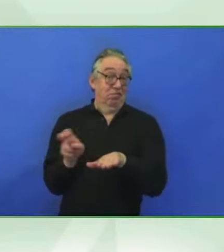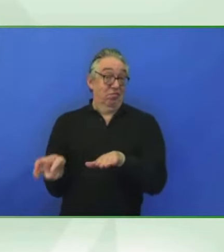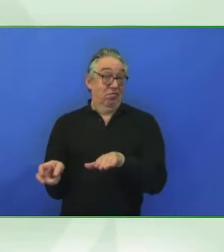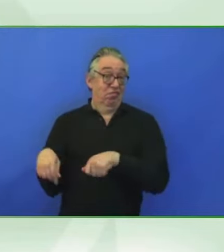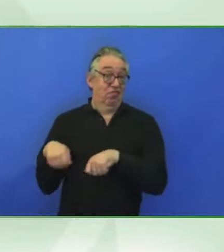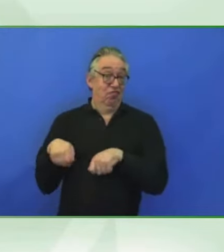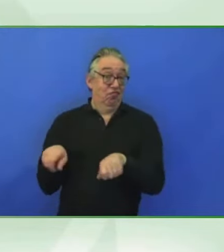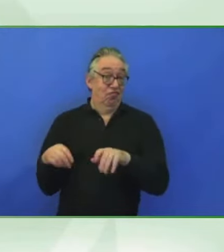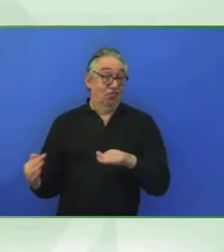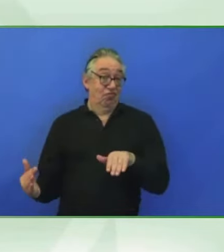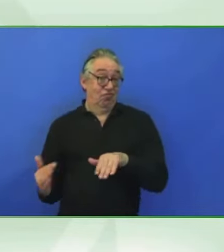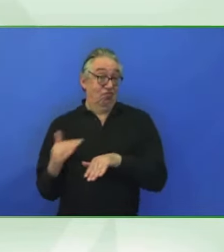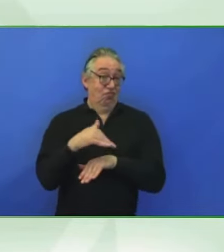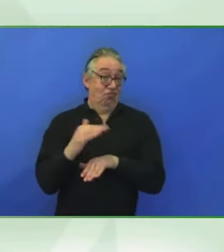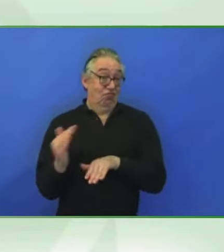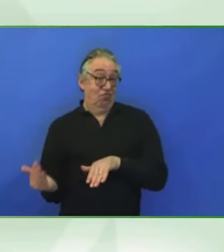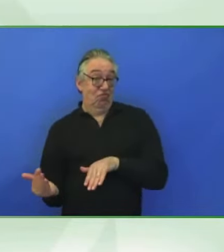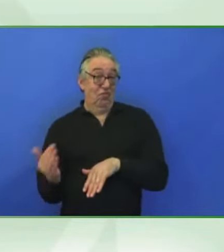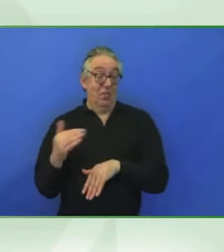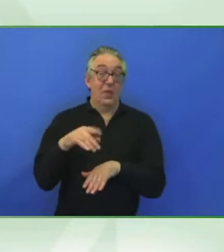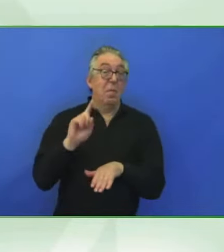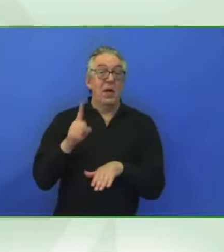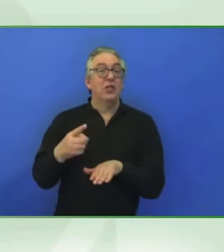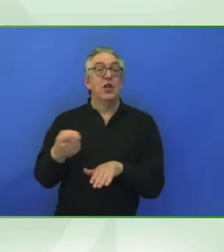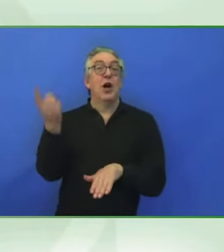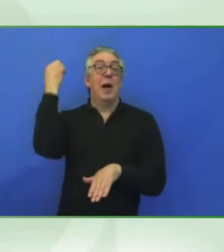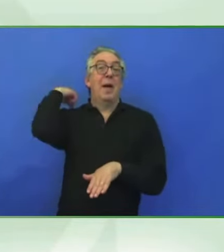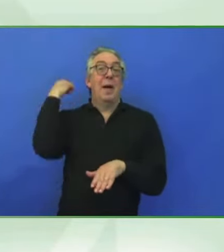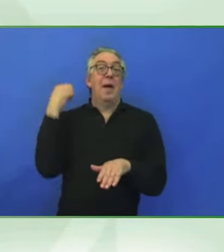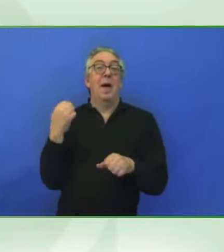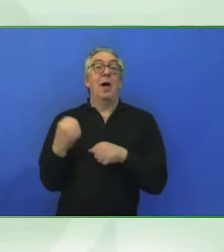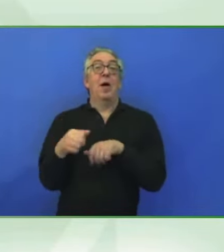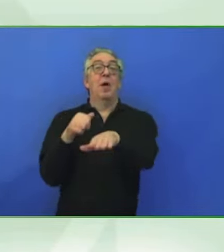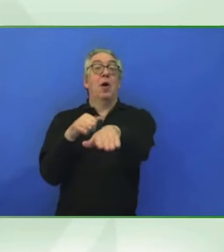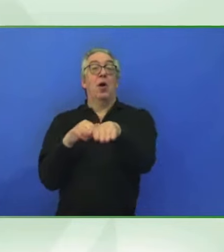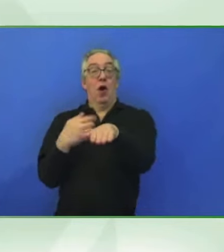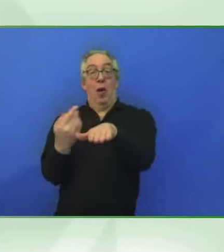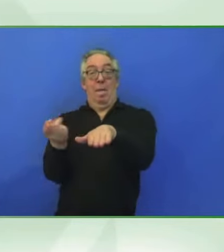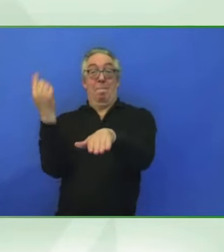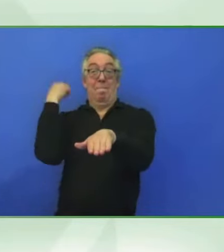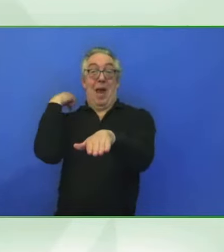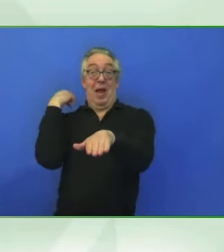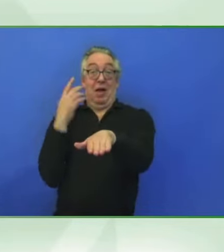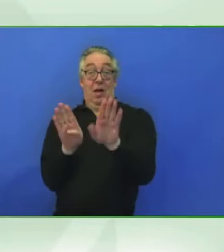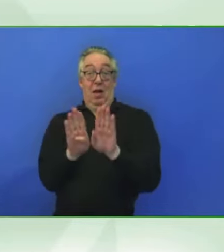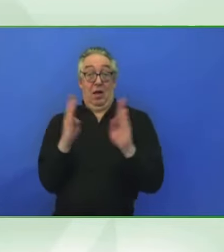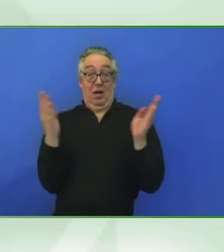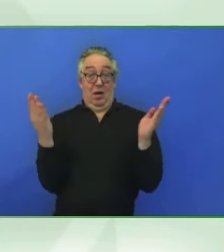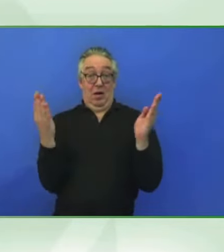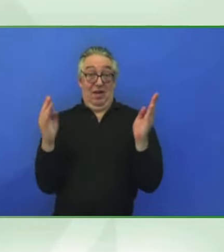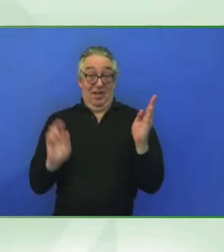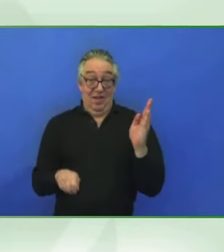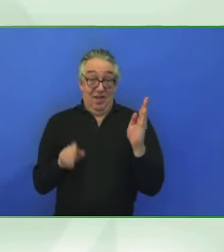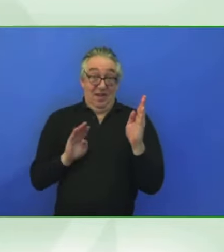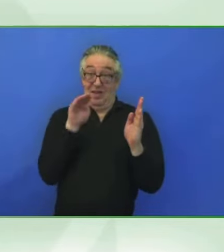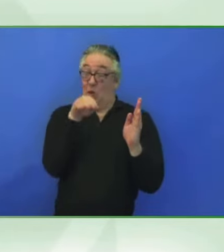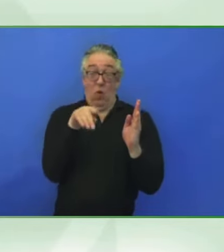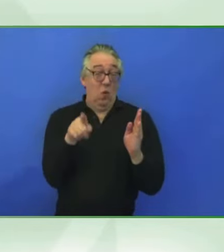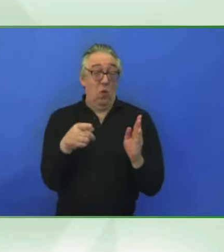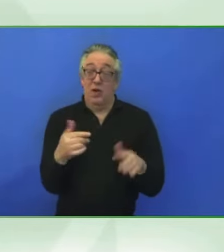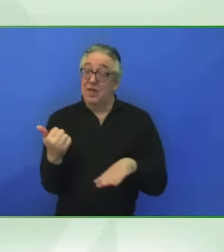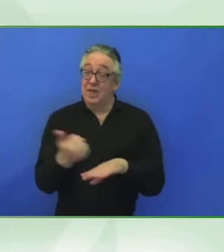you don't have to go through the rear of the vehicle, which is incredibly dangerous in the roads environment. But thank you very, very much for